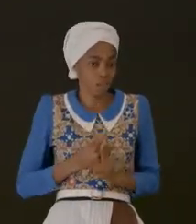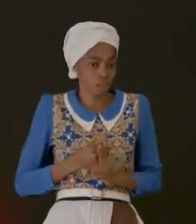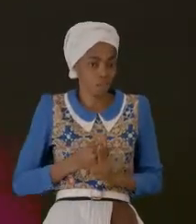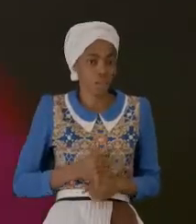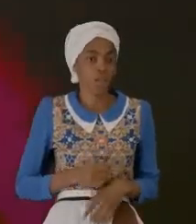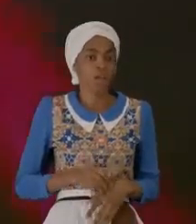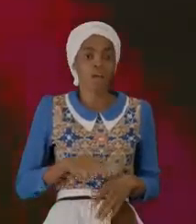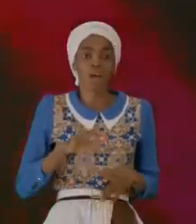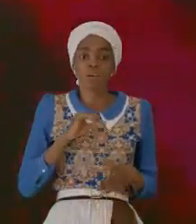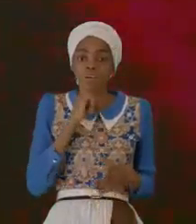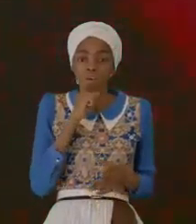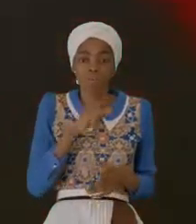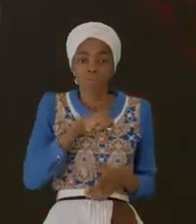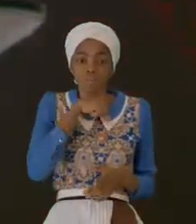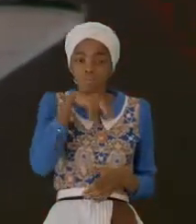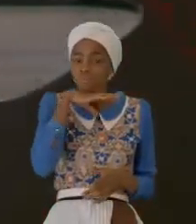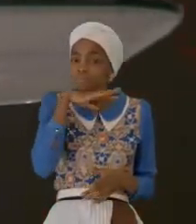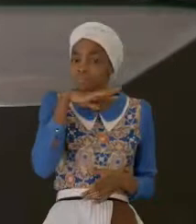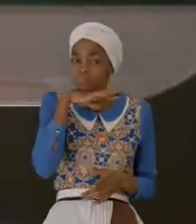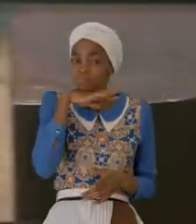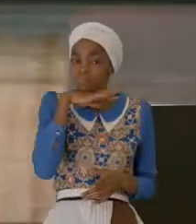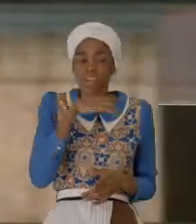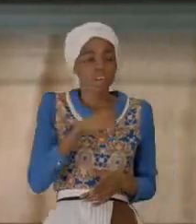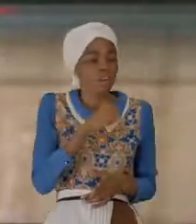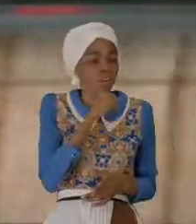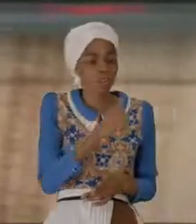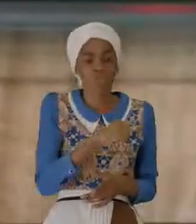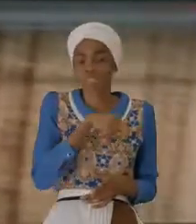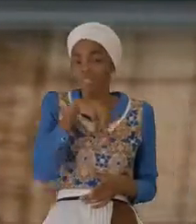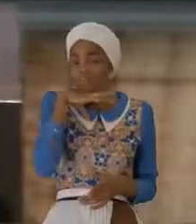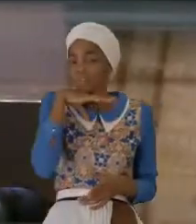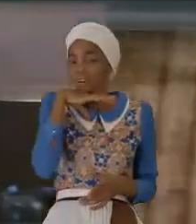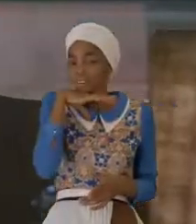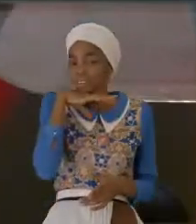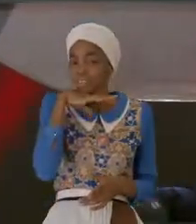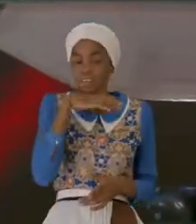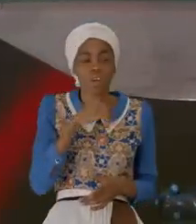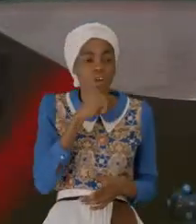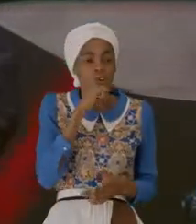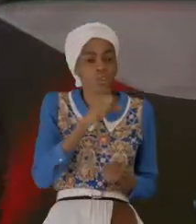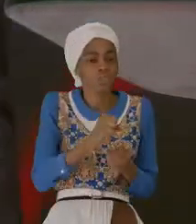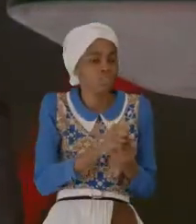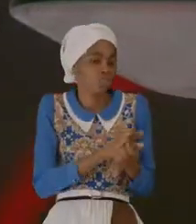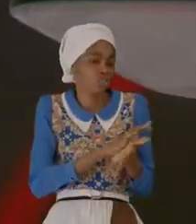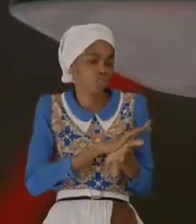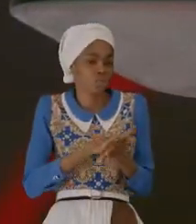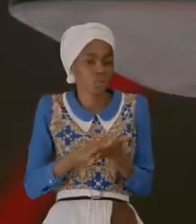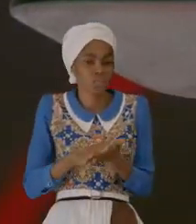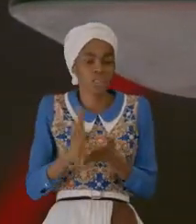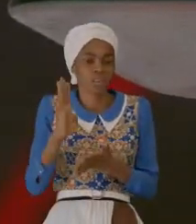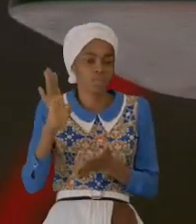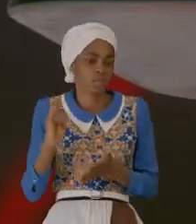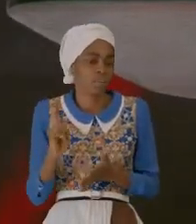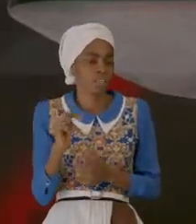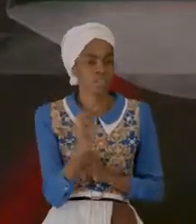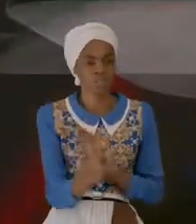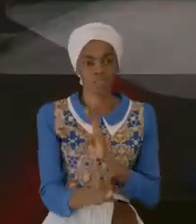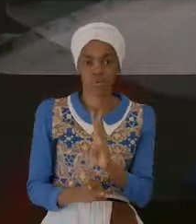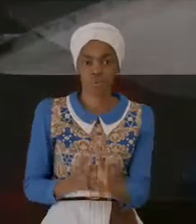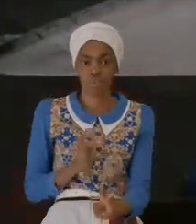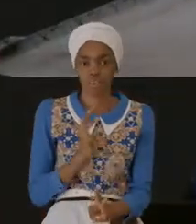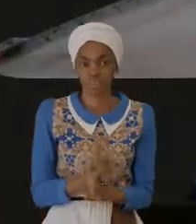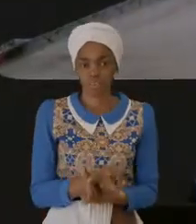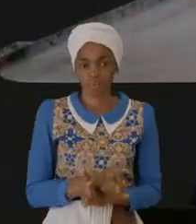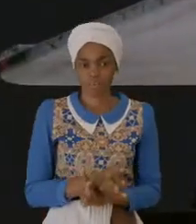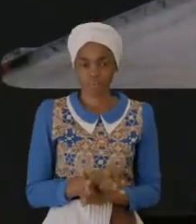on stage undefiled on Sportage by the world Point